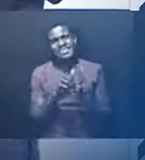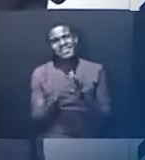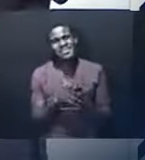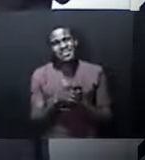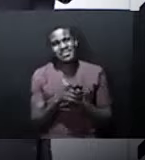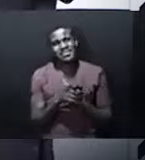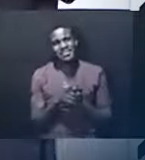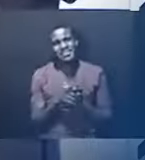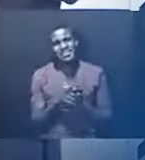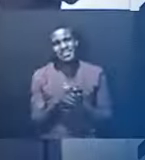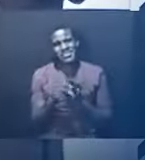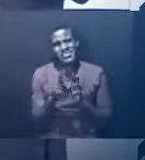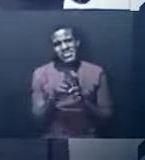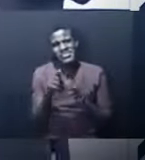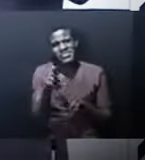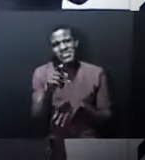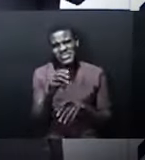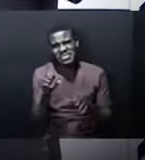So don't you have any